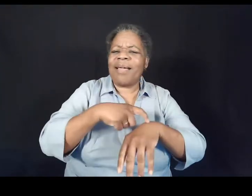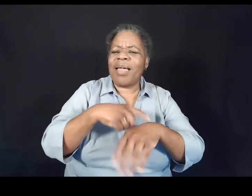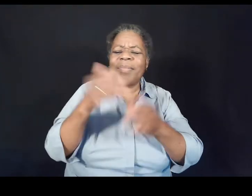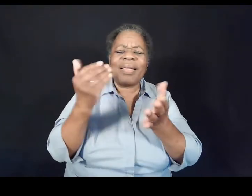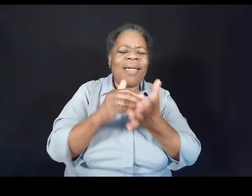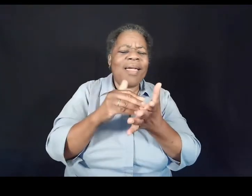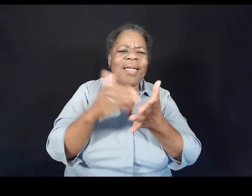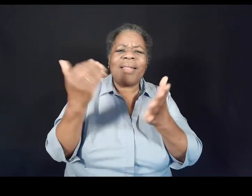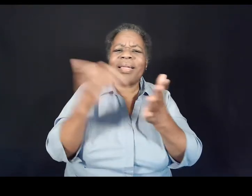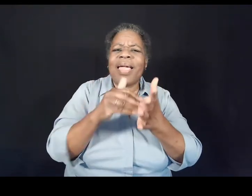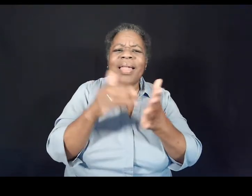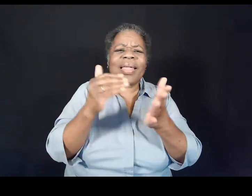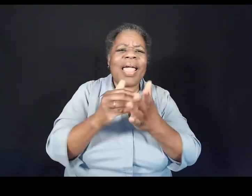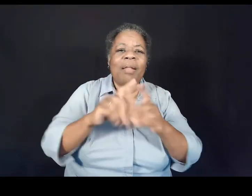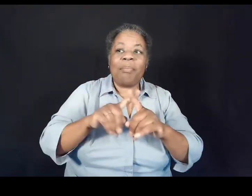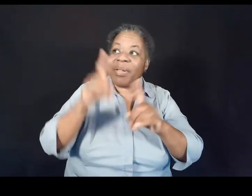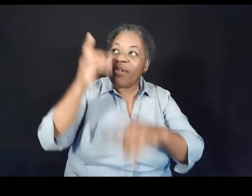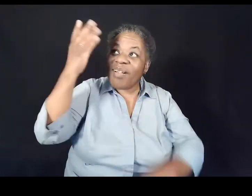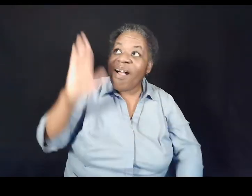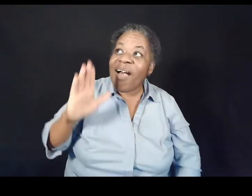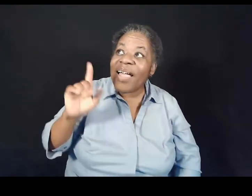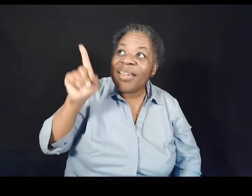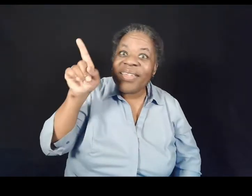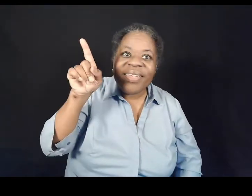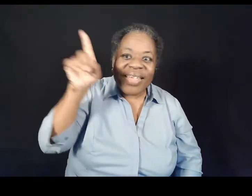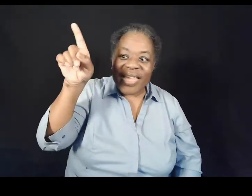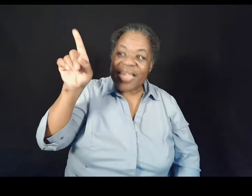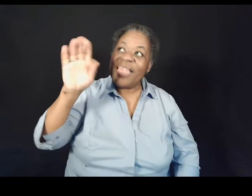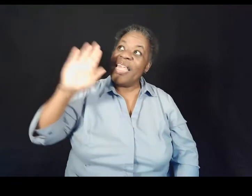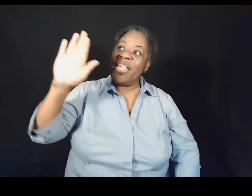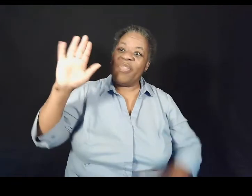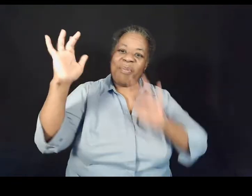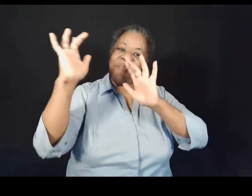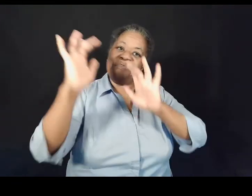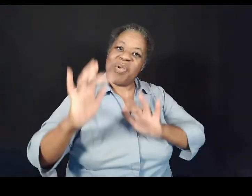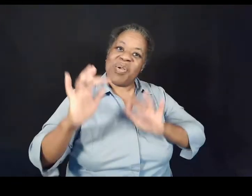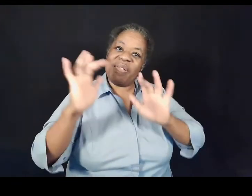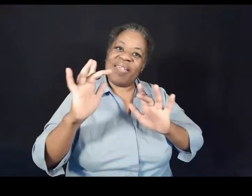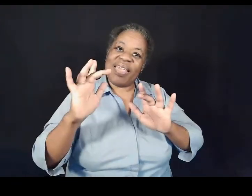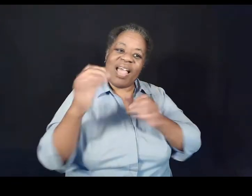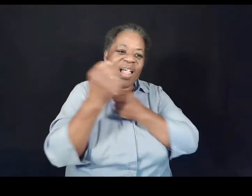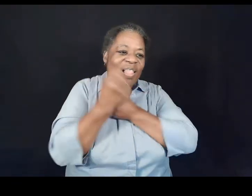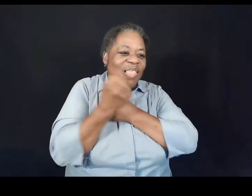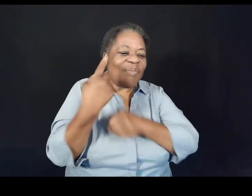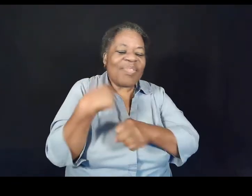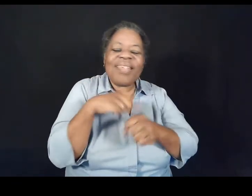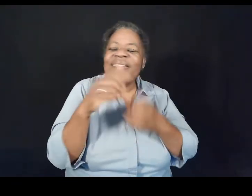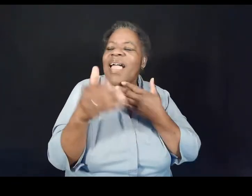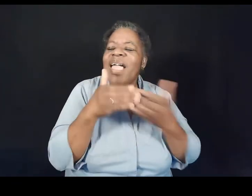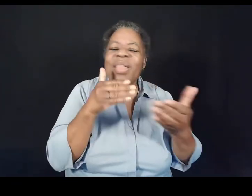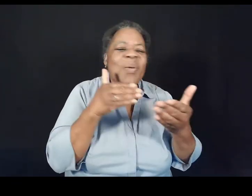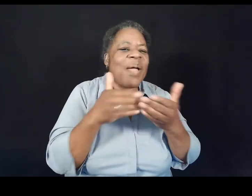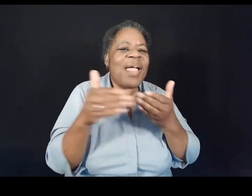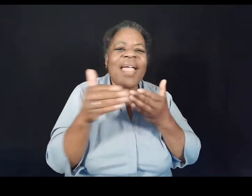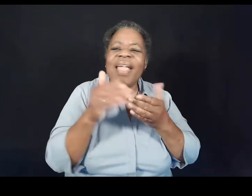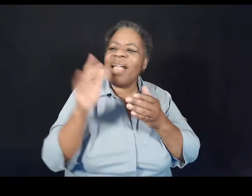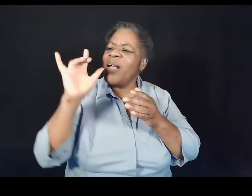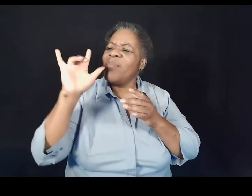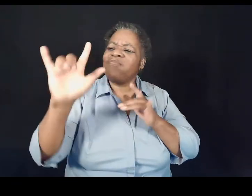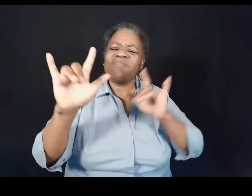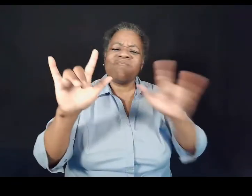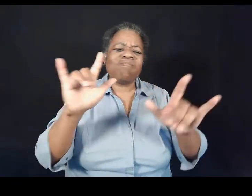And yet God, in his mercy, loves us anyway. He's reached out to